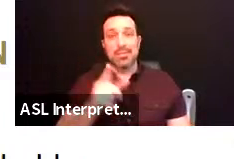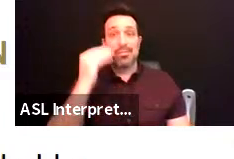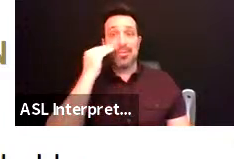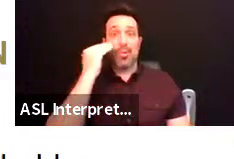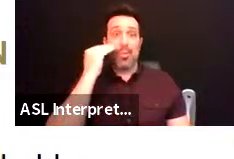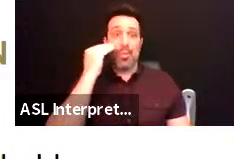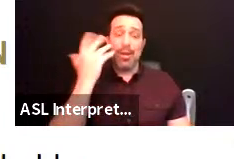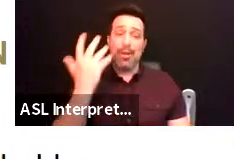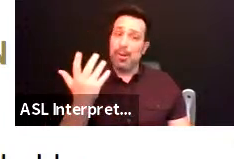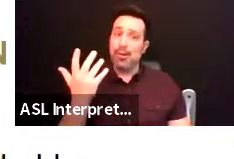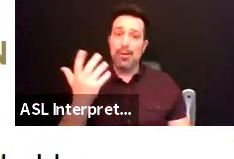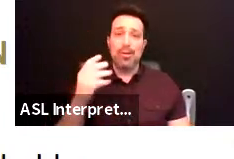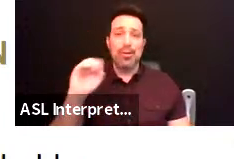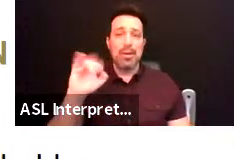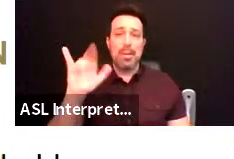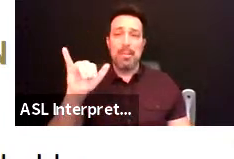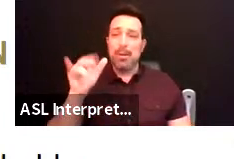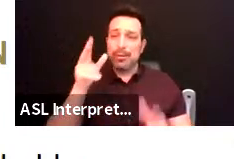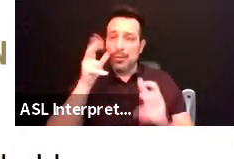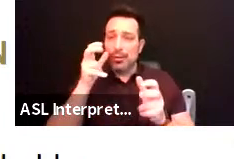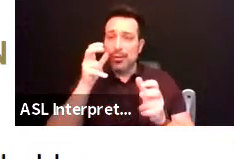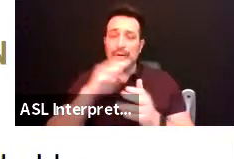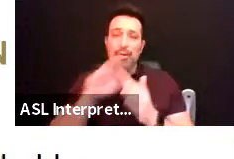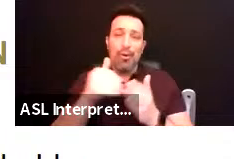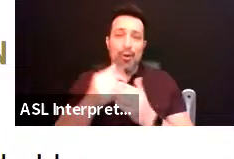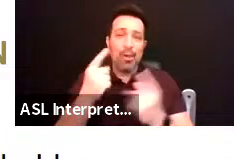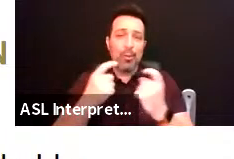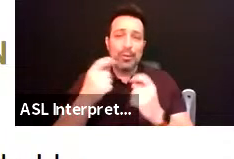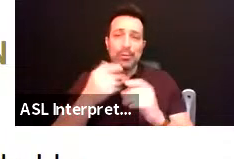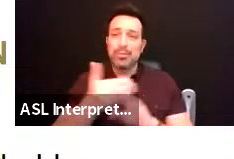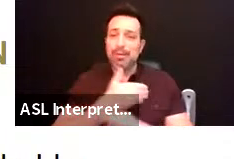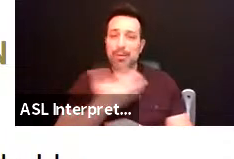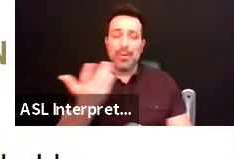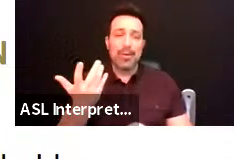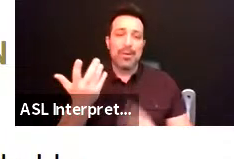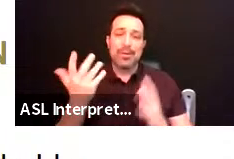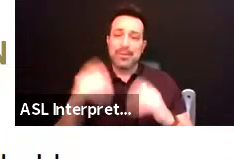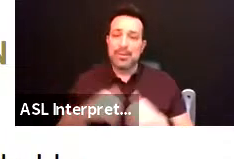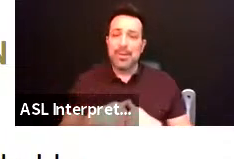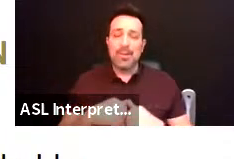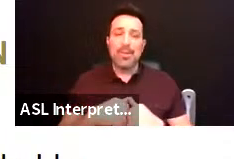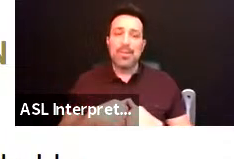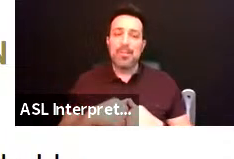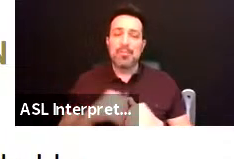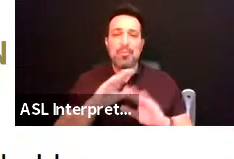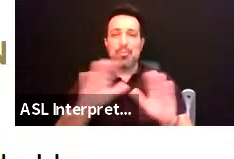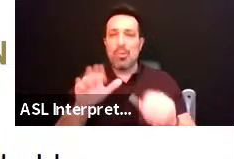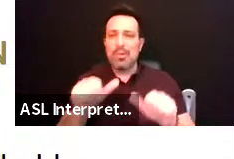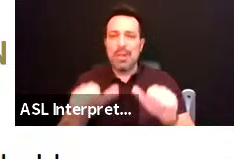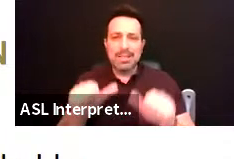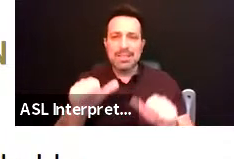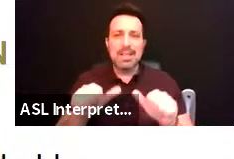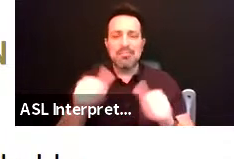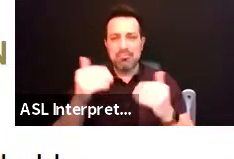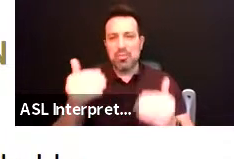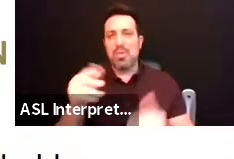that it's Mary's heard it all. Mary's heard all the questions before. So do not hesitate to